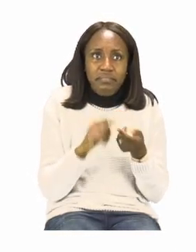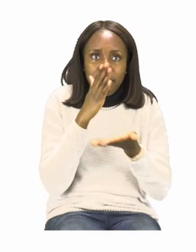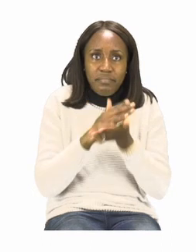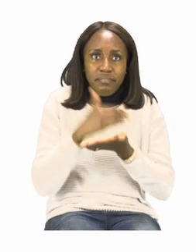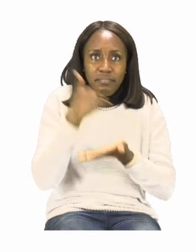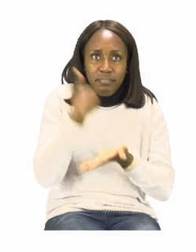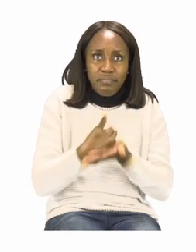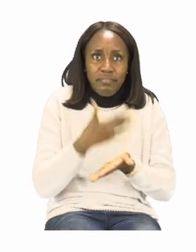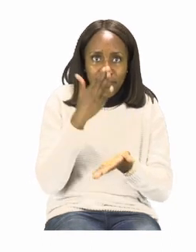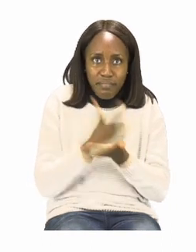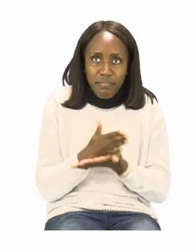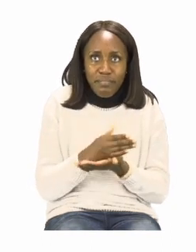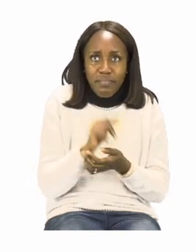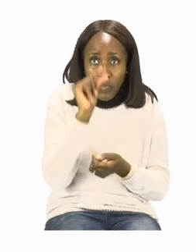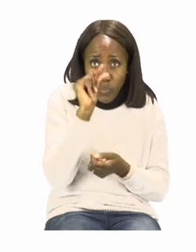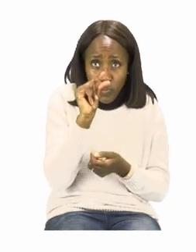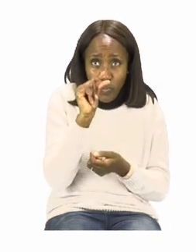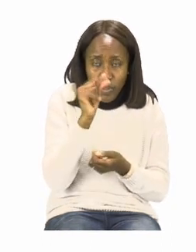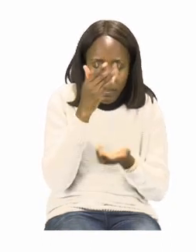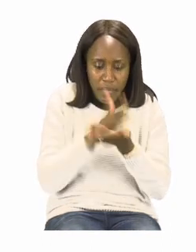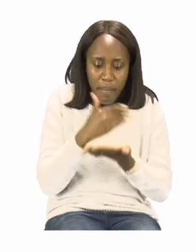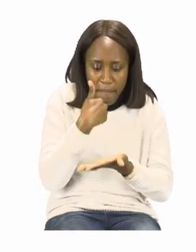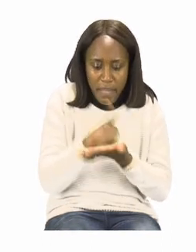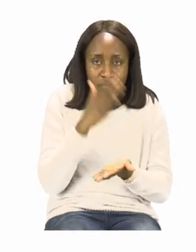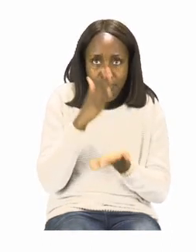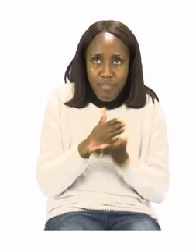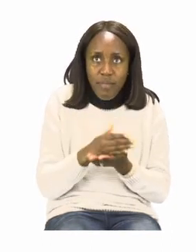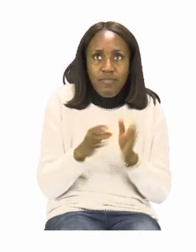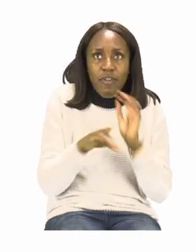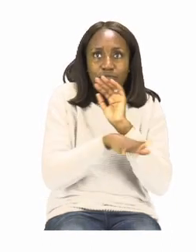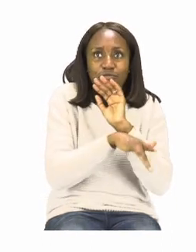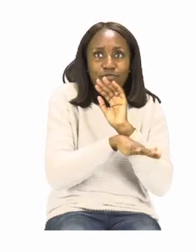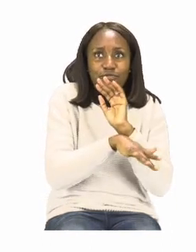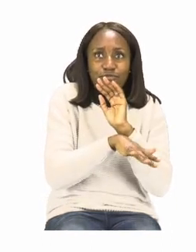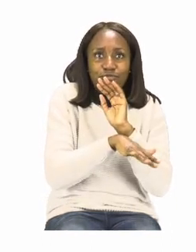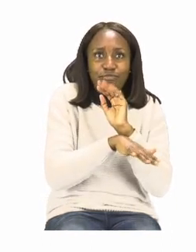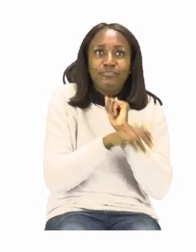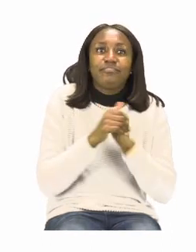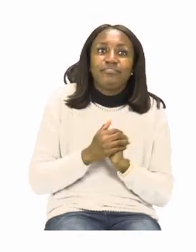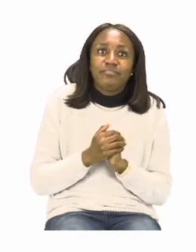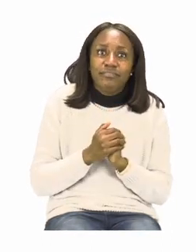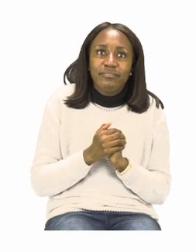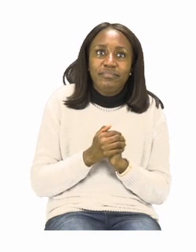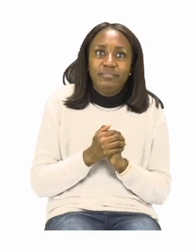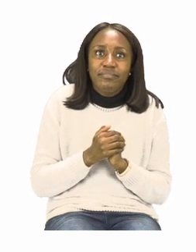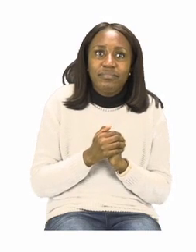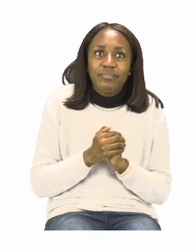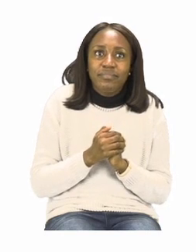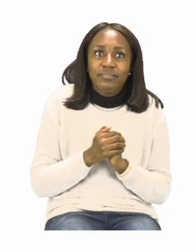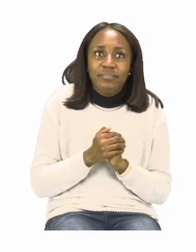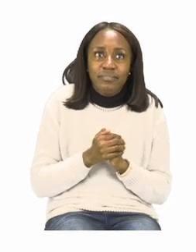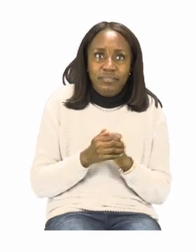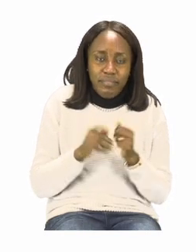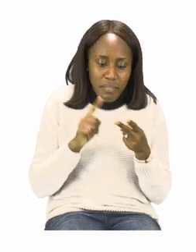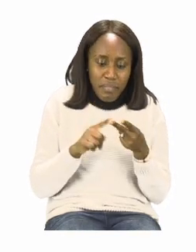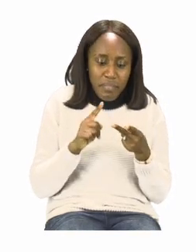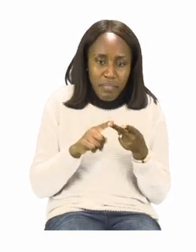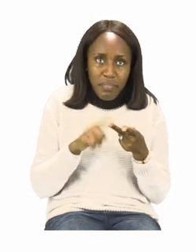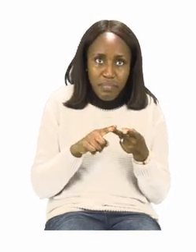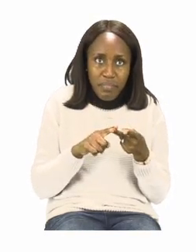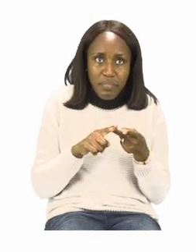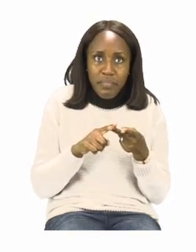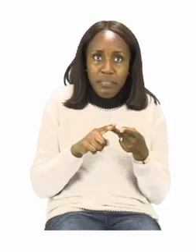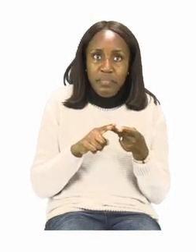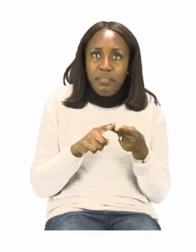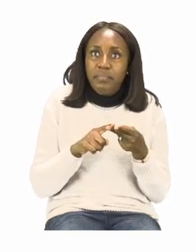fruits into small blocks. The next one is serve